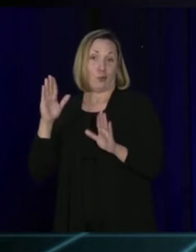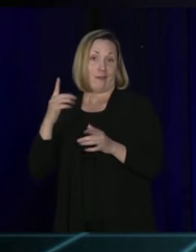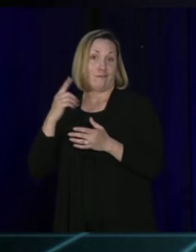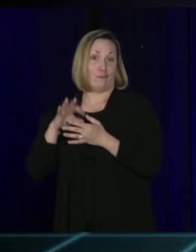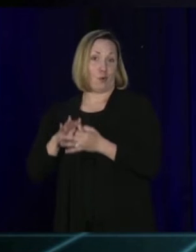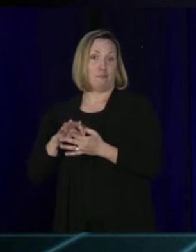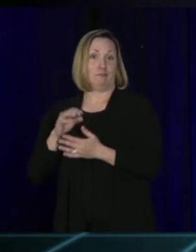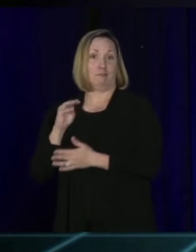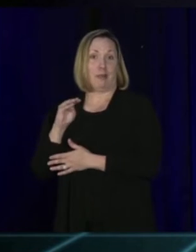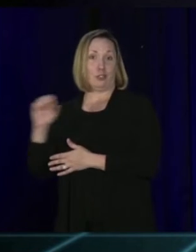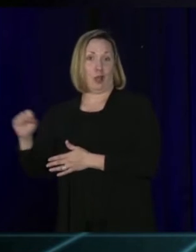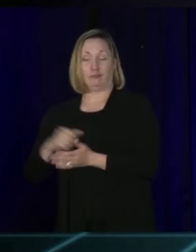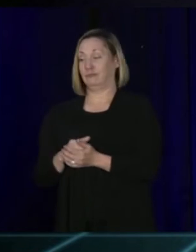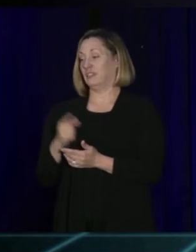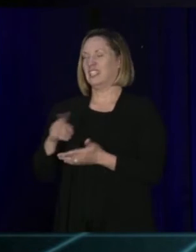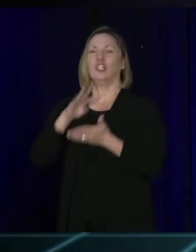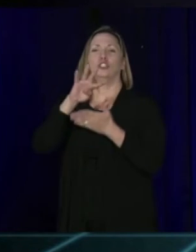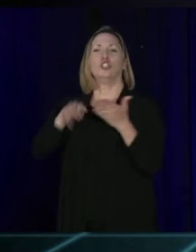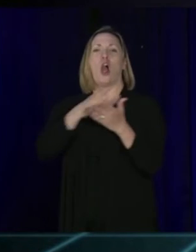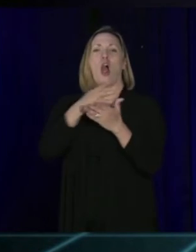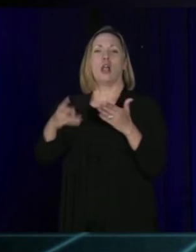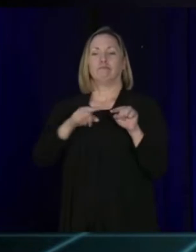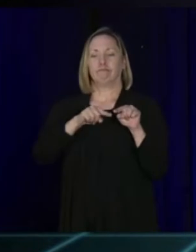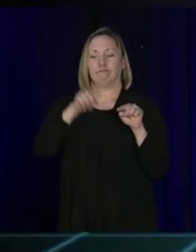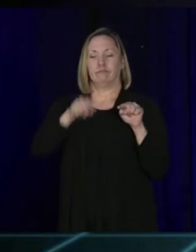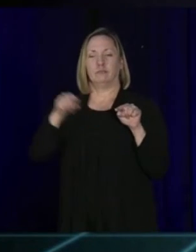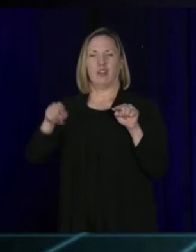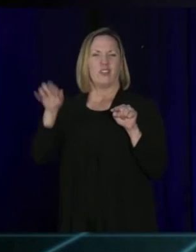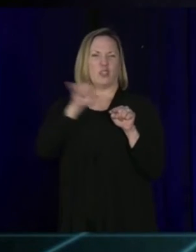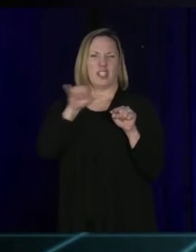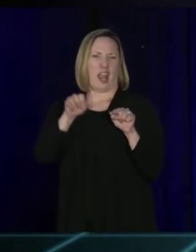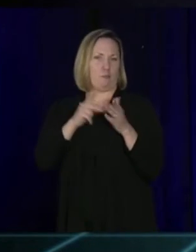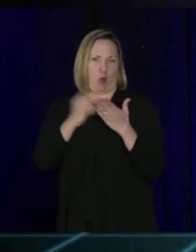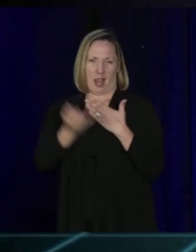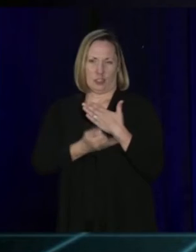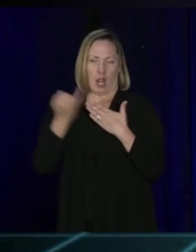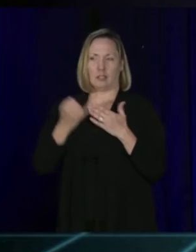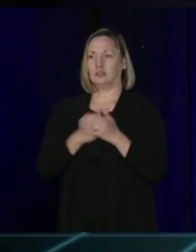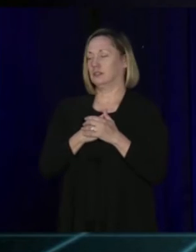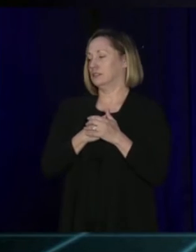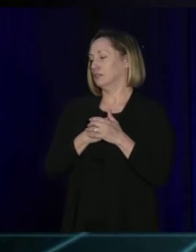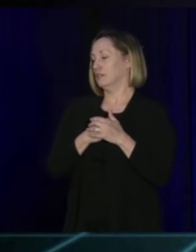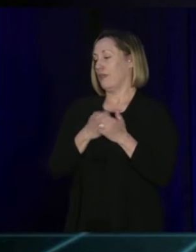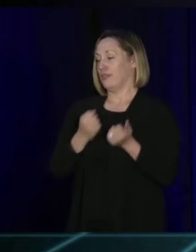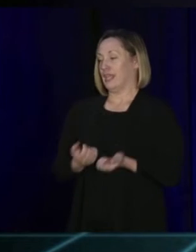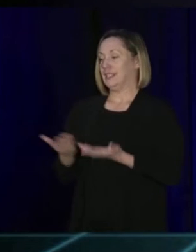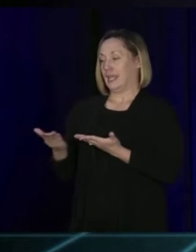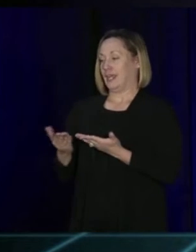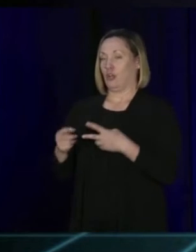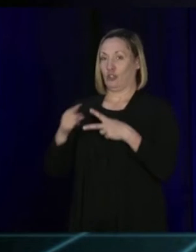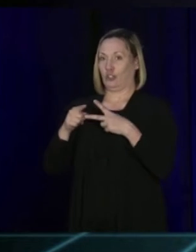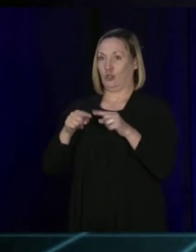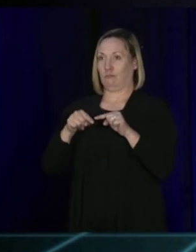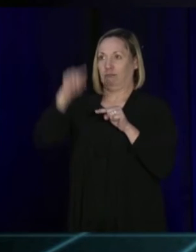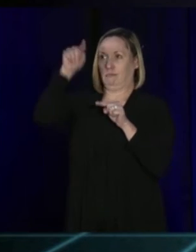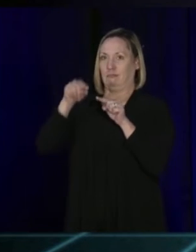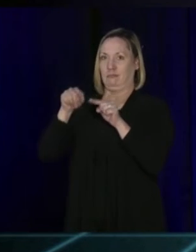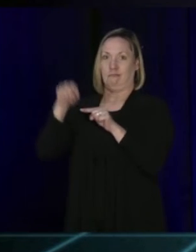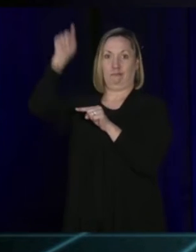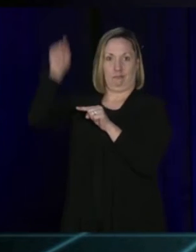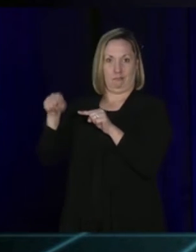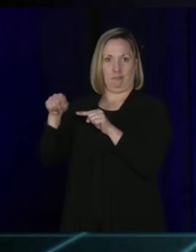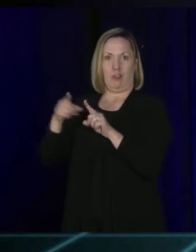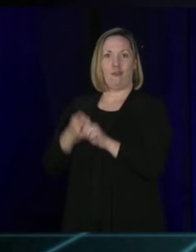of those same projects, but breaking out by events. And these here are 2 events from one project, which is